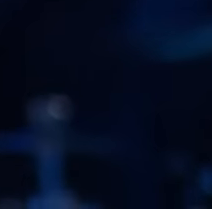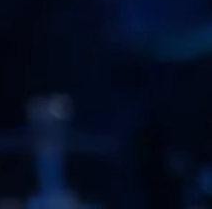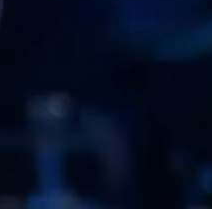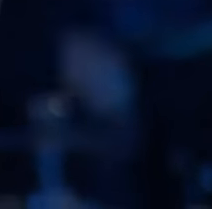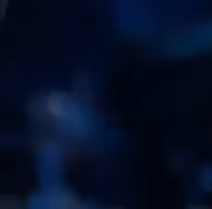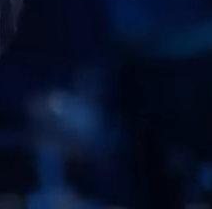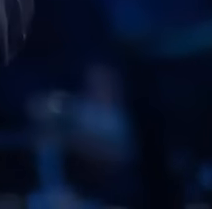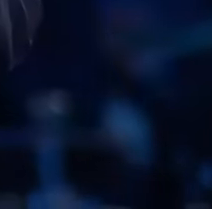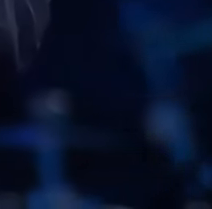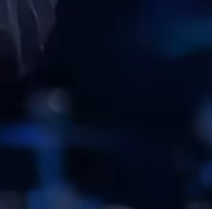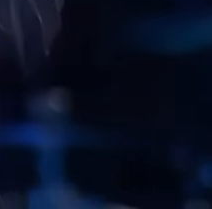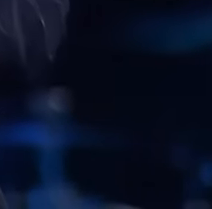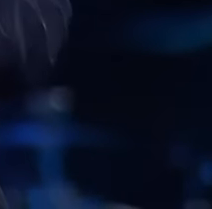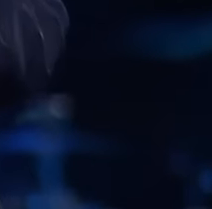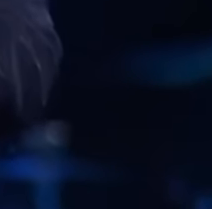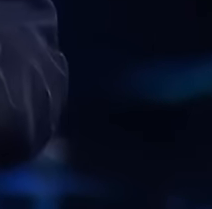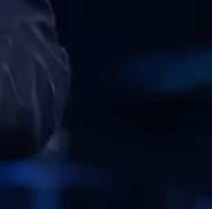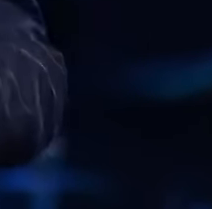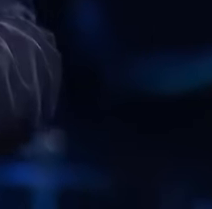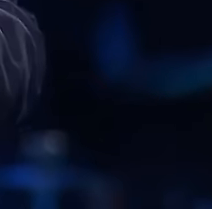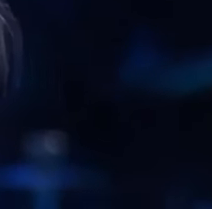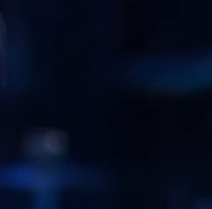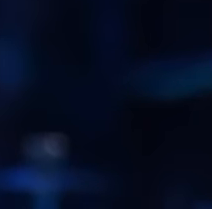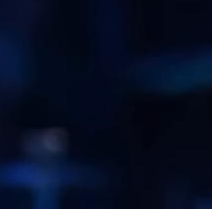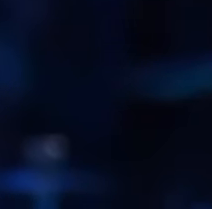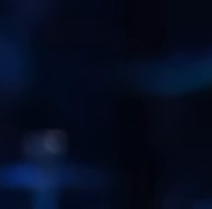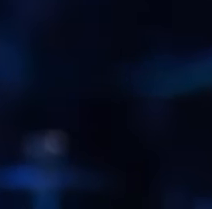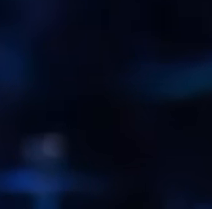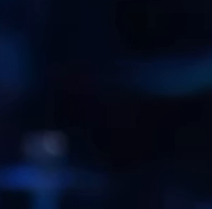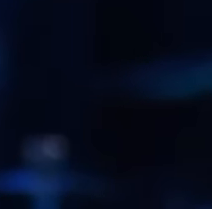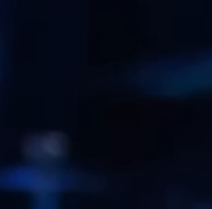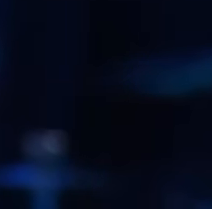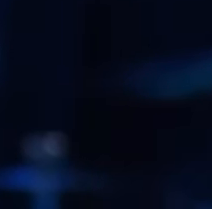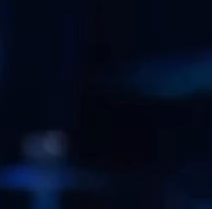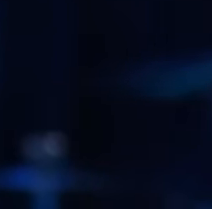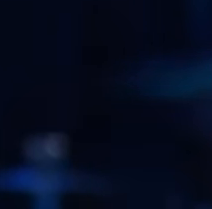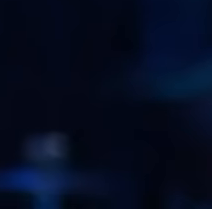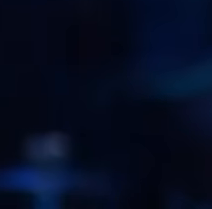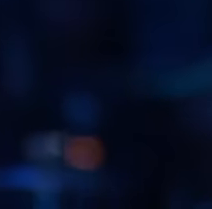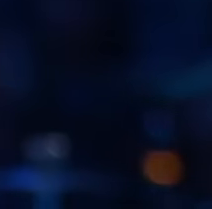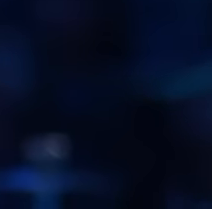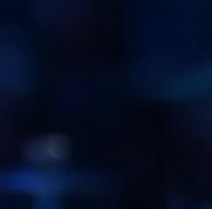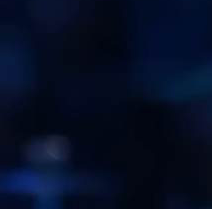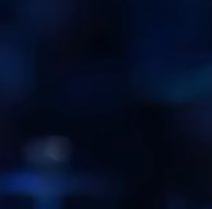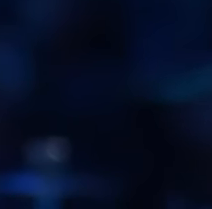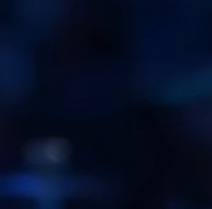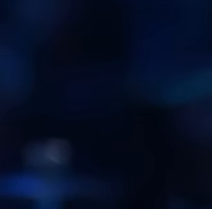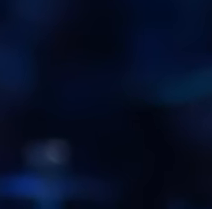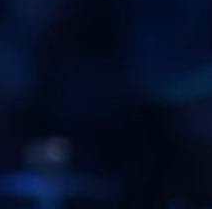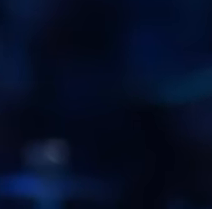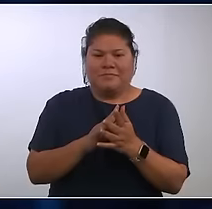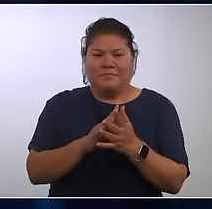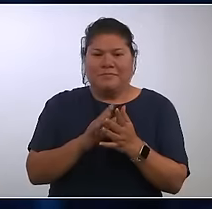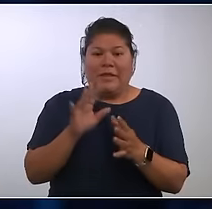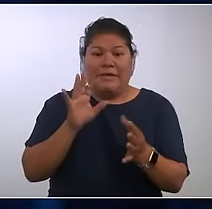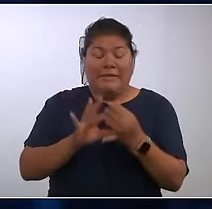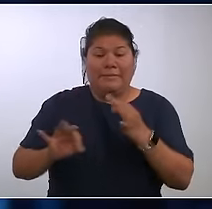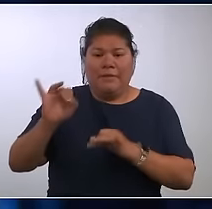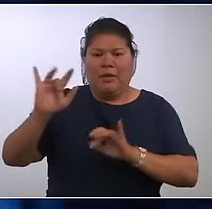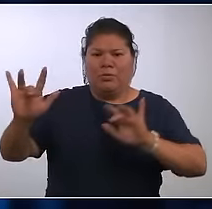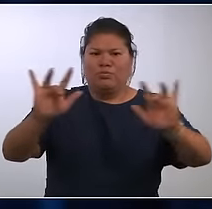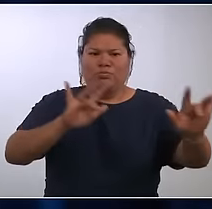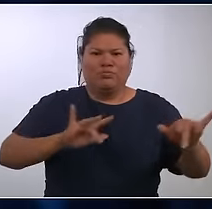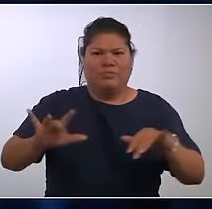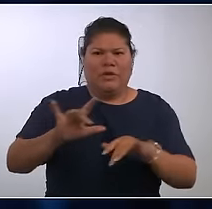Estamos viendo el mover del Espíritu Santo en la iglesia. We are seeing a move of the Holy Spirit in the church. Y esto es algo